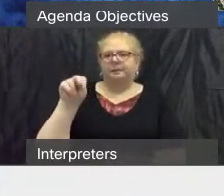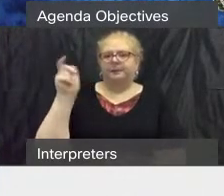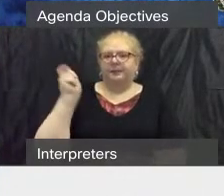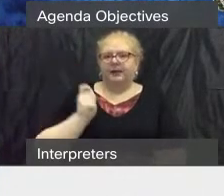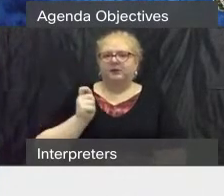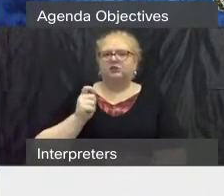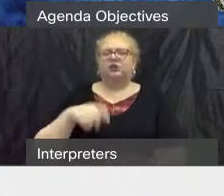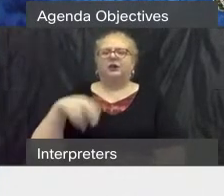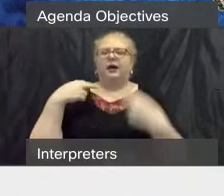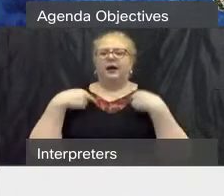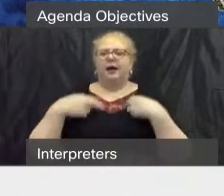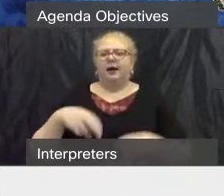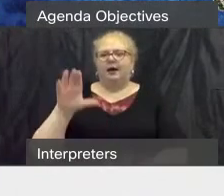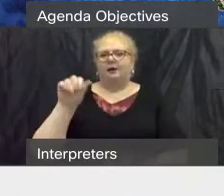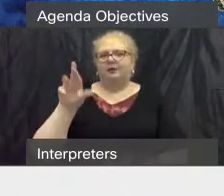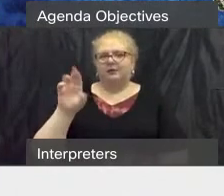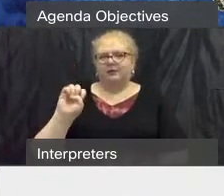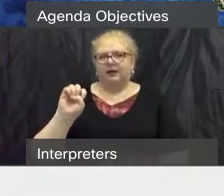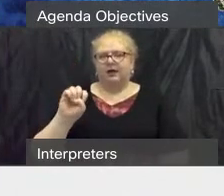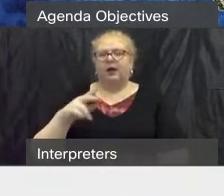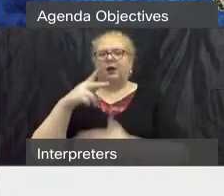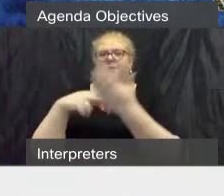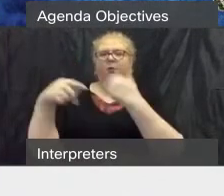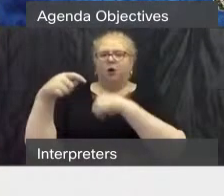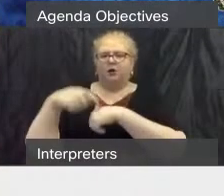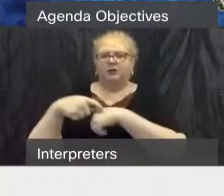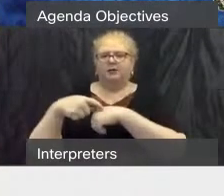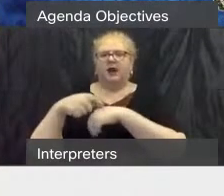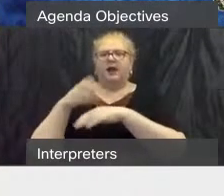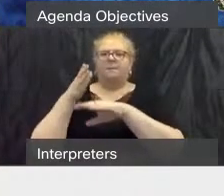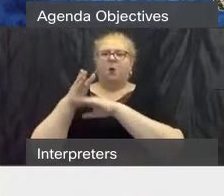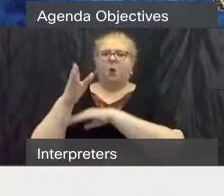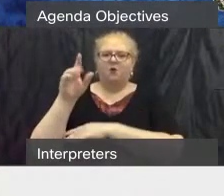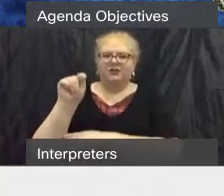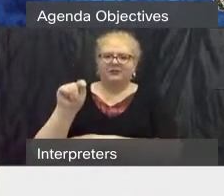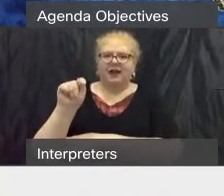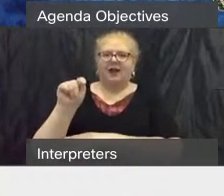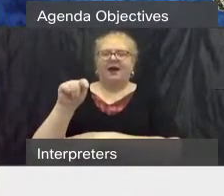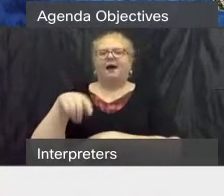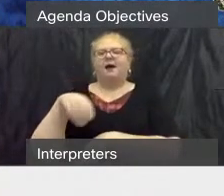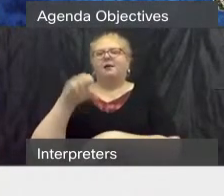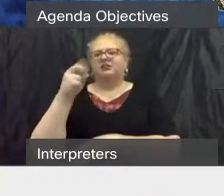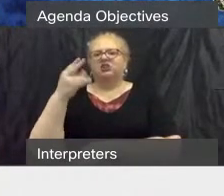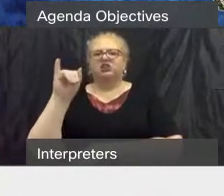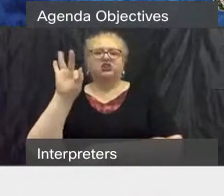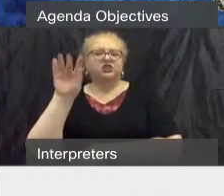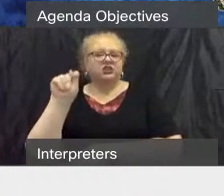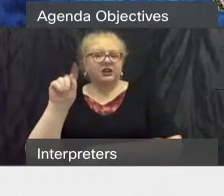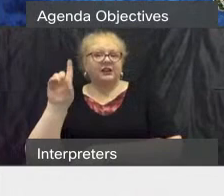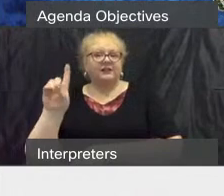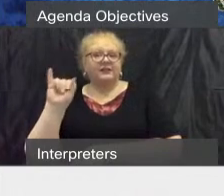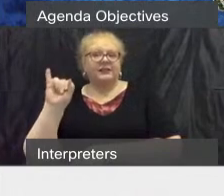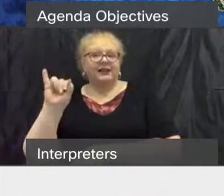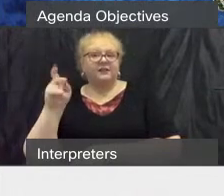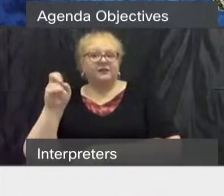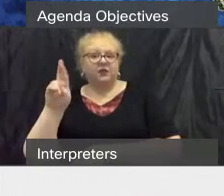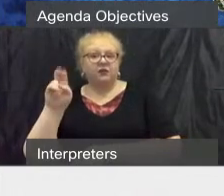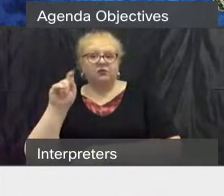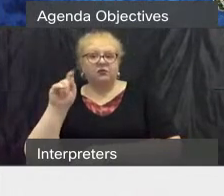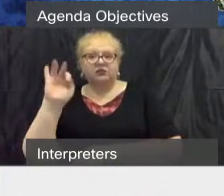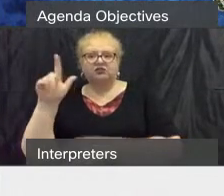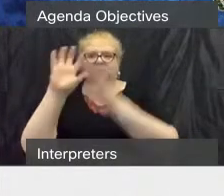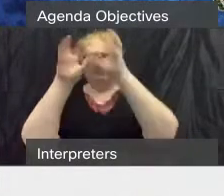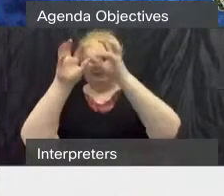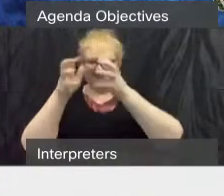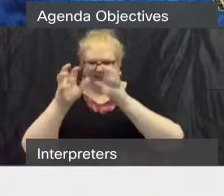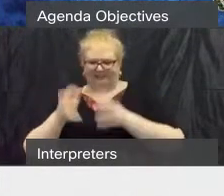care, part-time, overtime, shift differential. I mean, there's many, many different categories of pay,